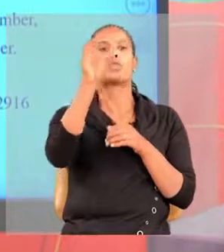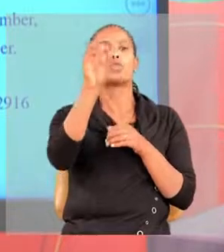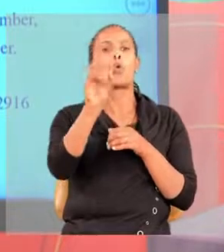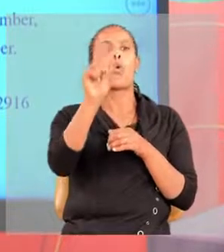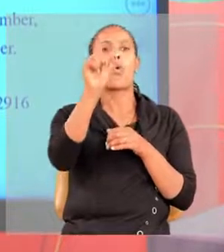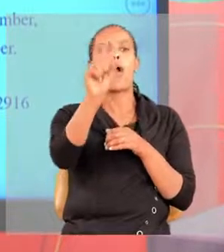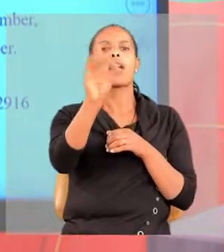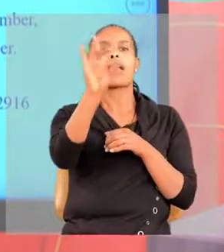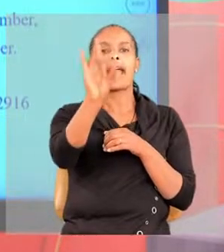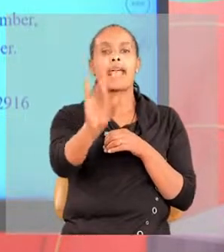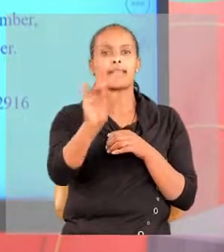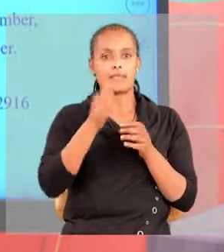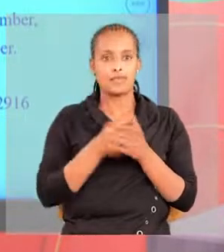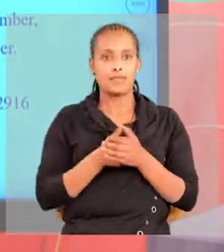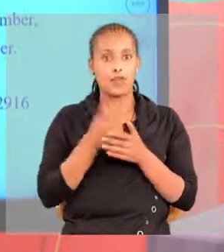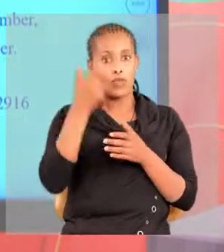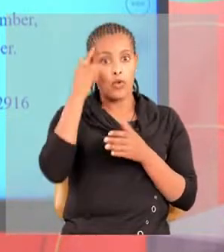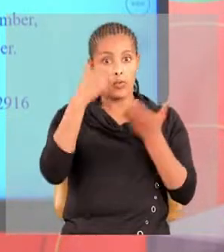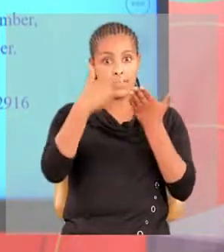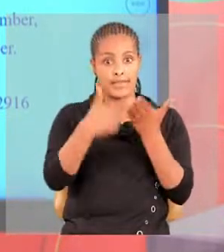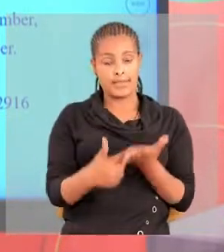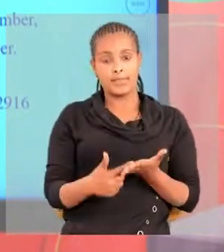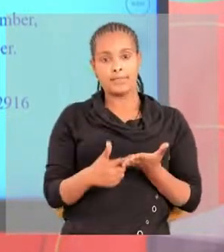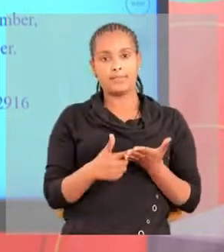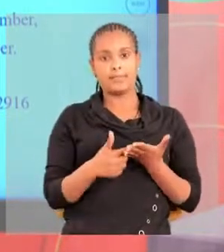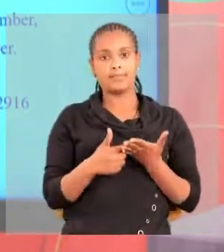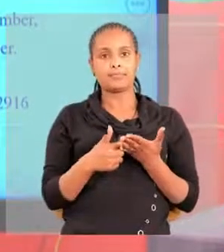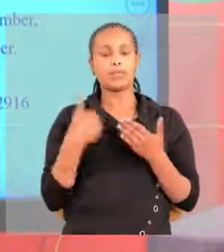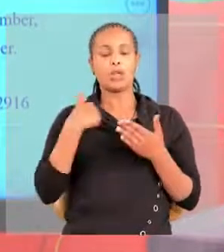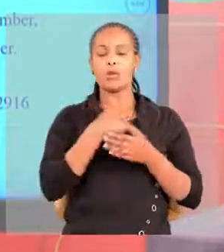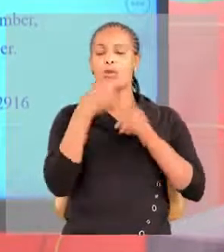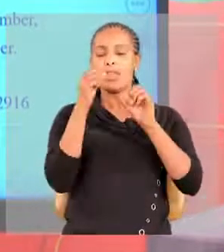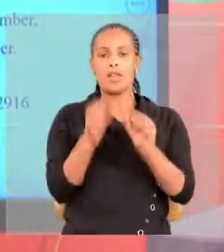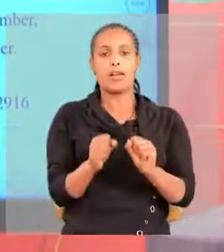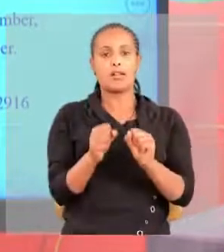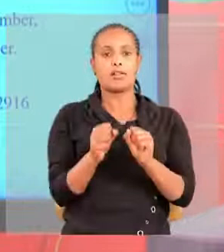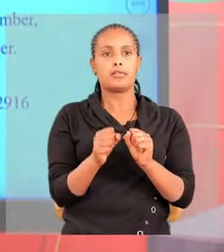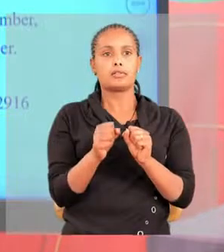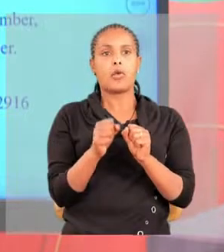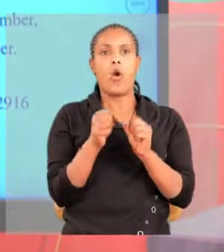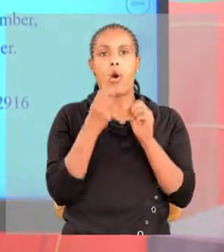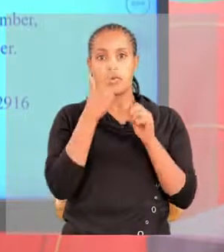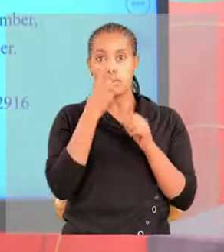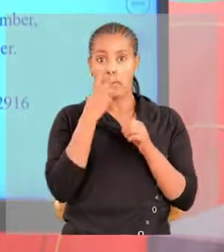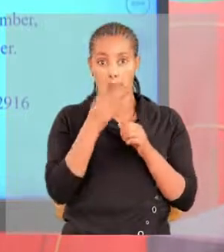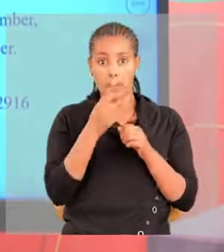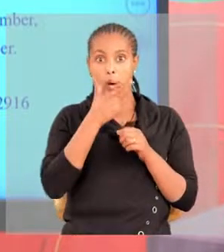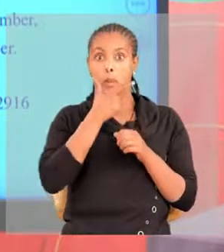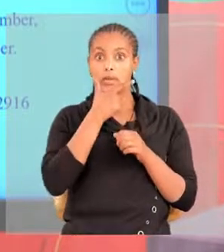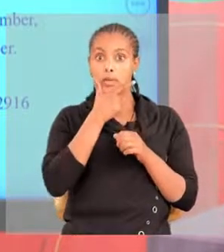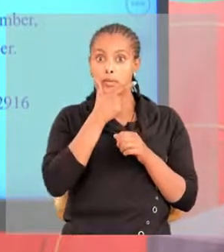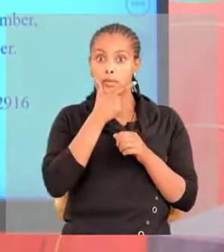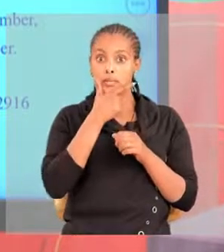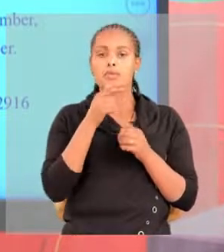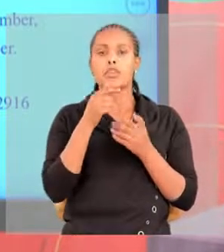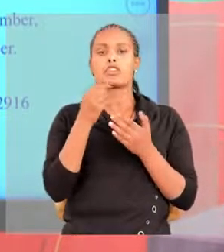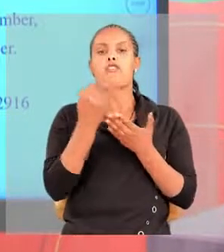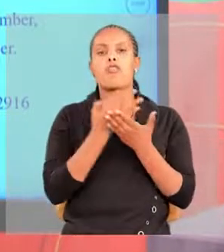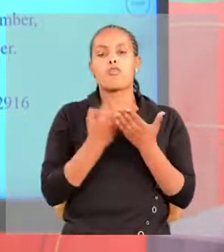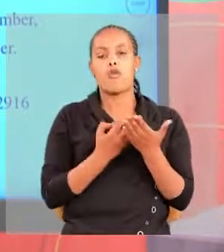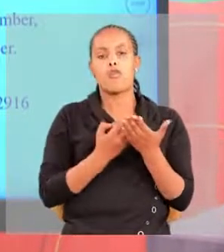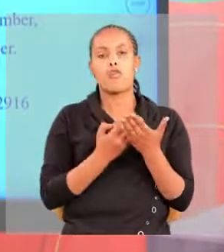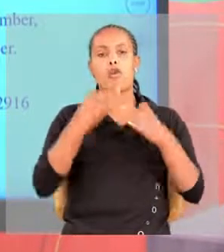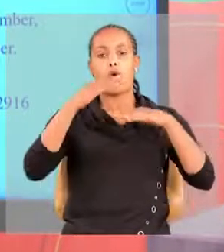0.018. From this, we can observe that the form of